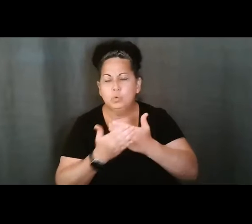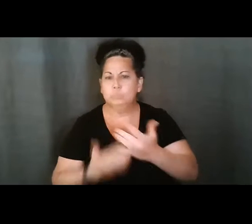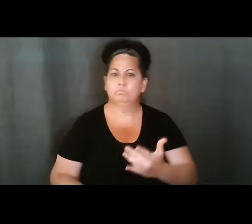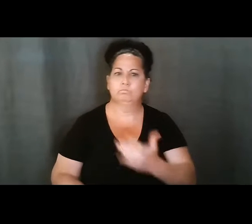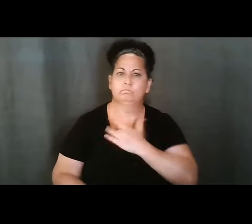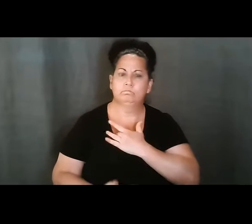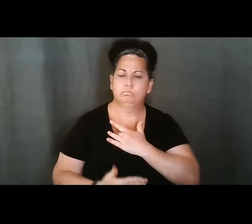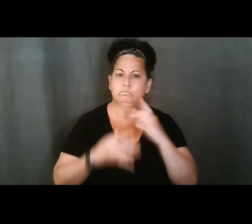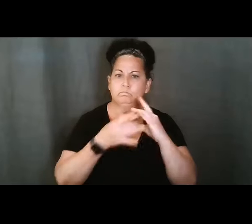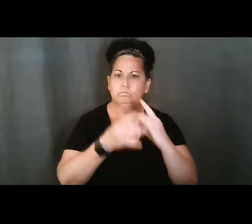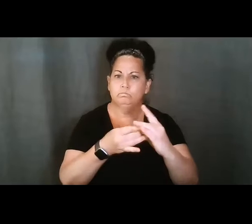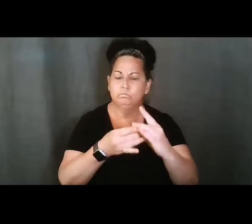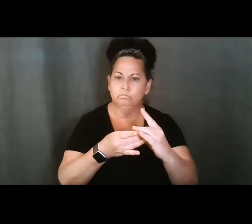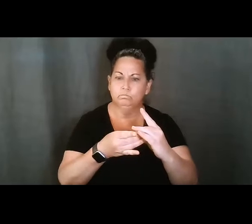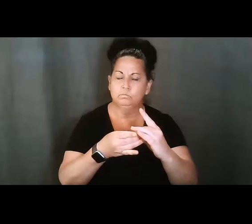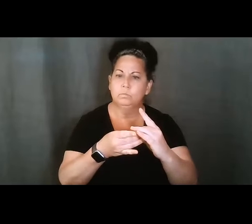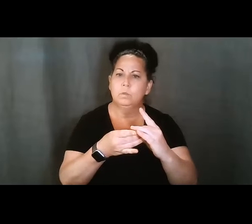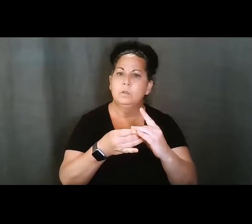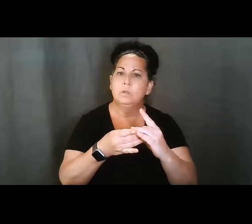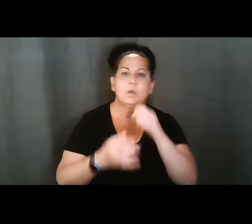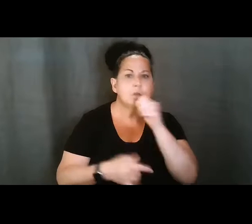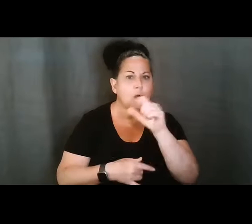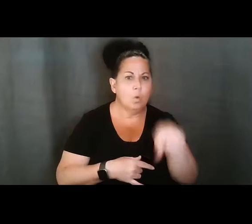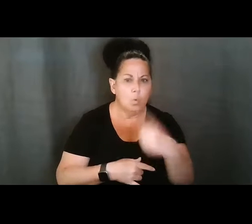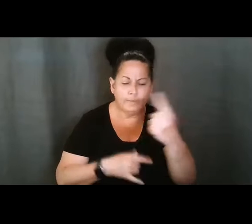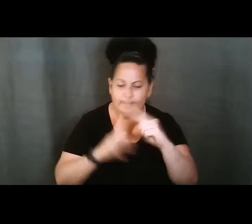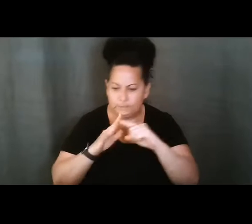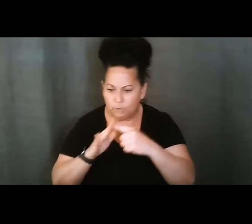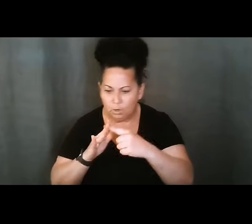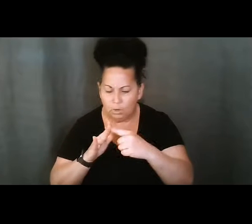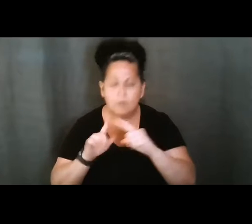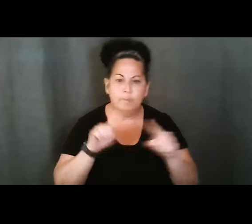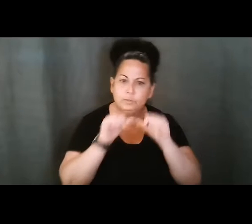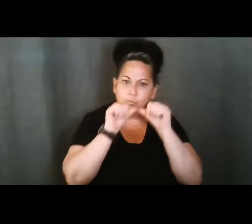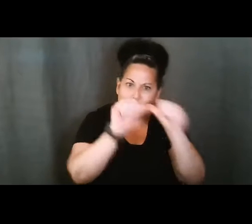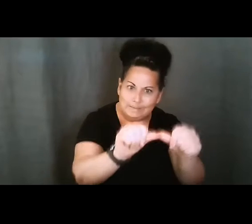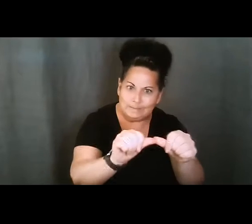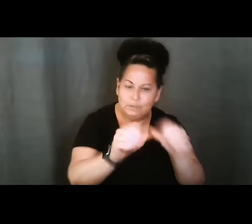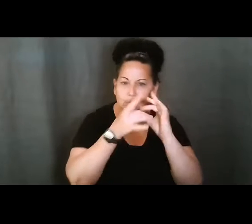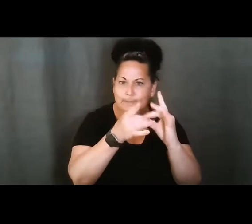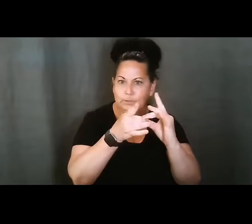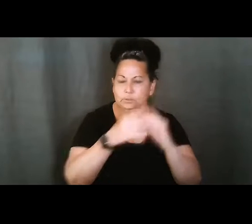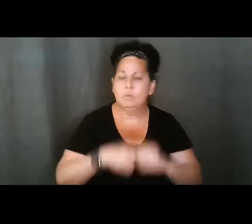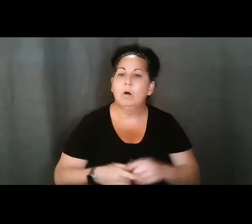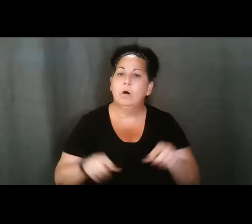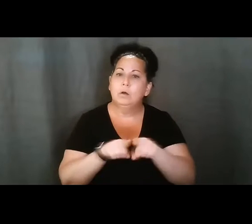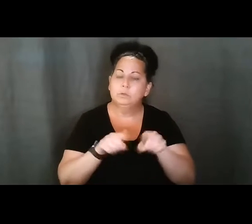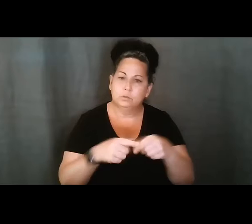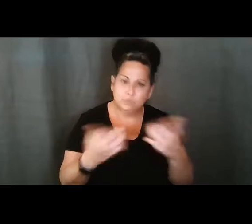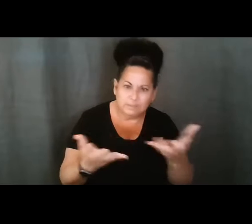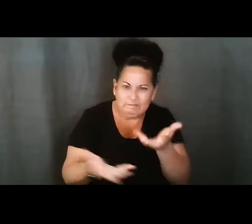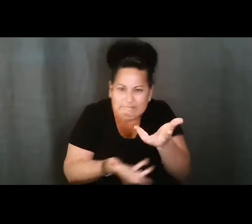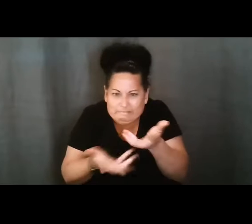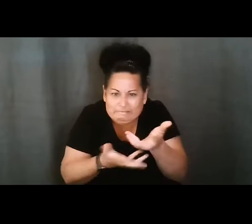maintain meaningful relationships. Not to start it, but what? To maintain it. It helps our children to handle difficult social